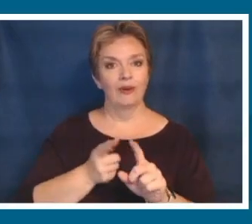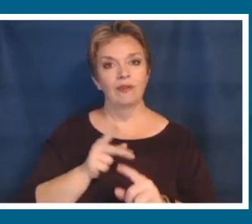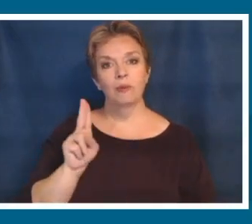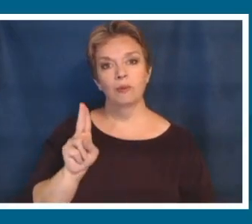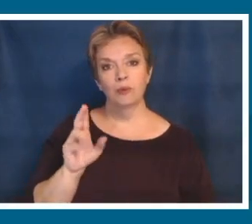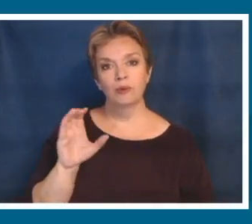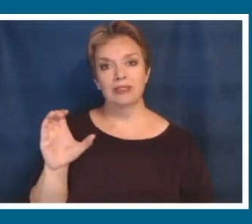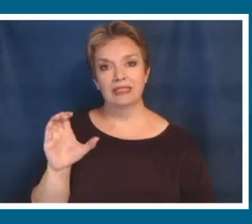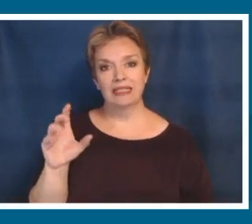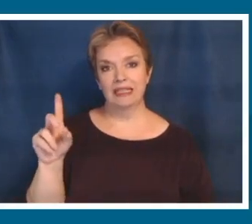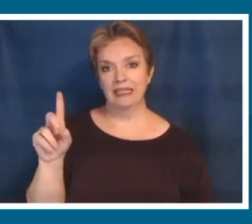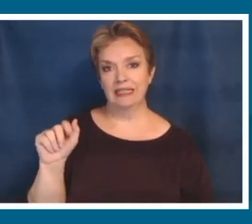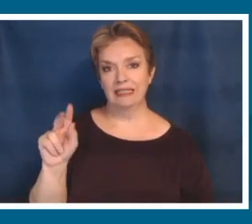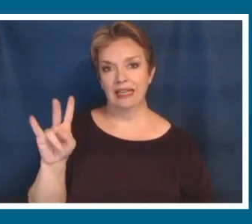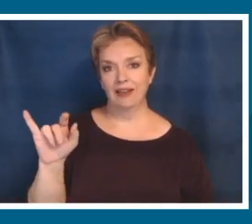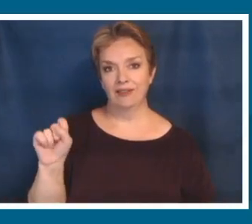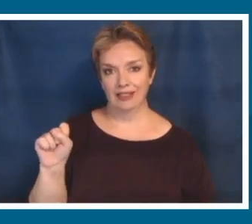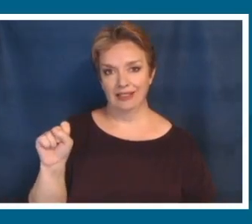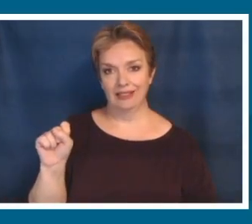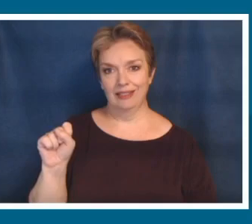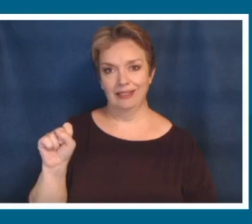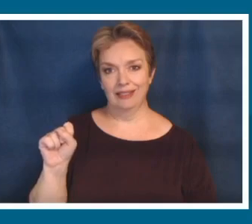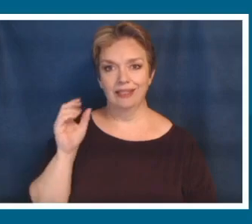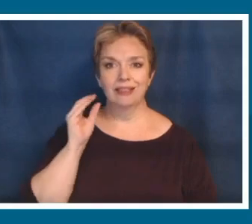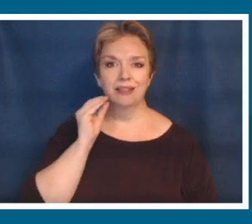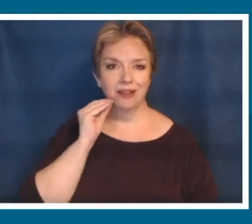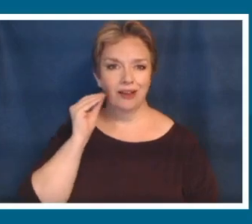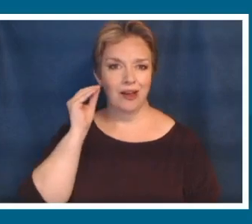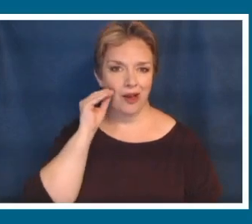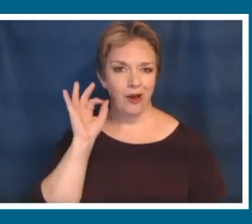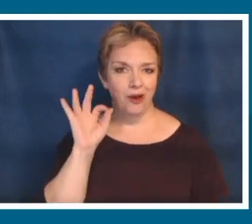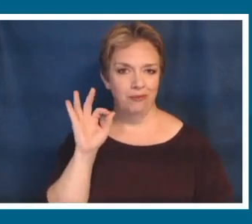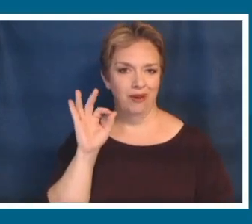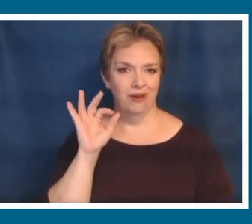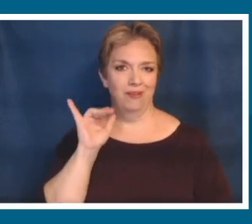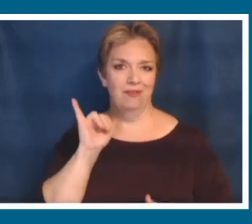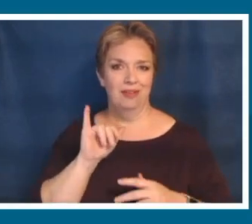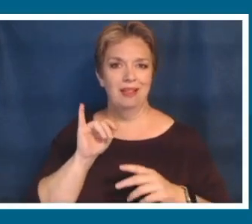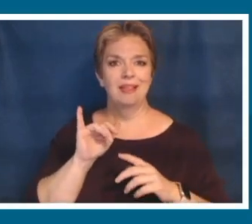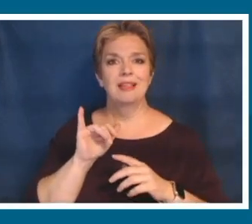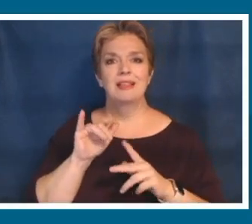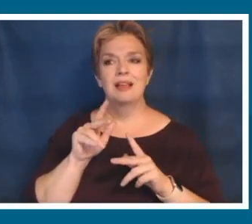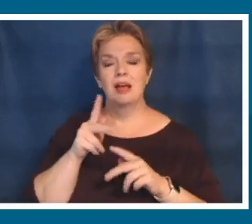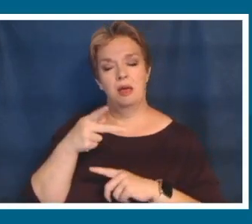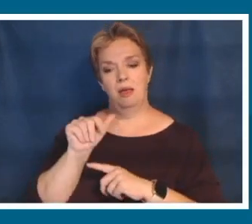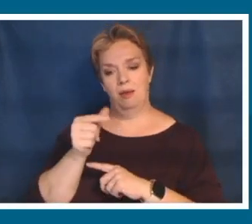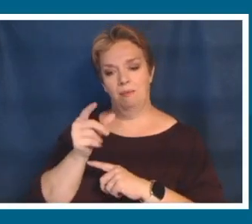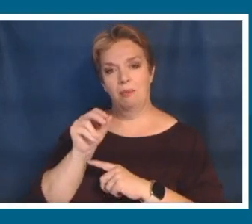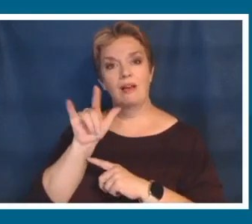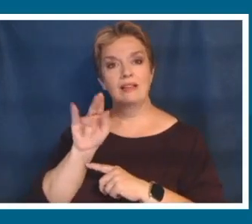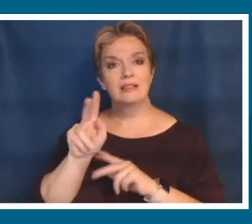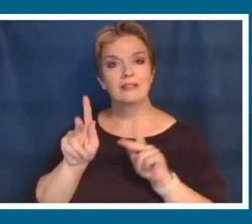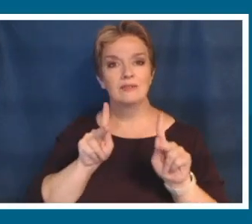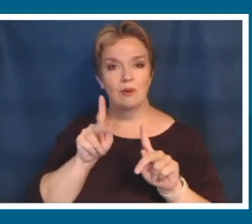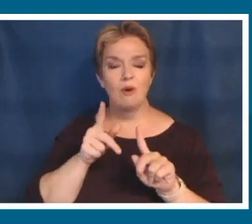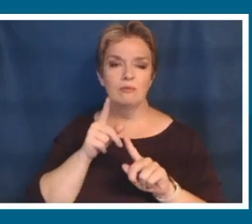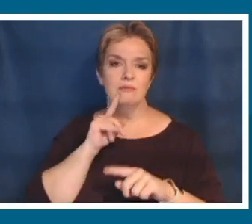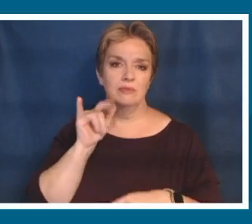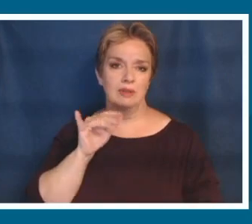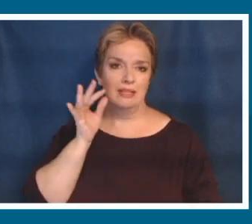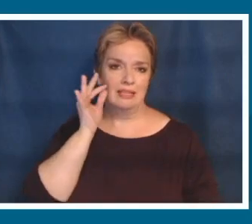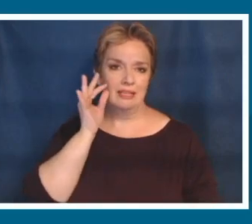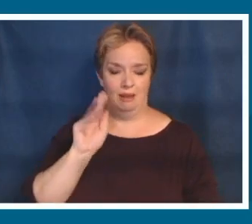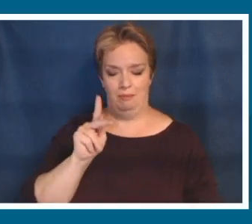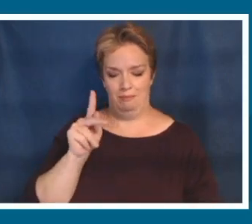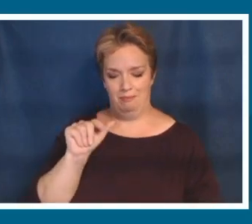Davis, home of the Patwin folks, who were the indigenous folks here in